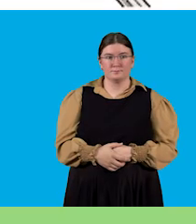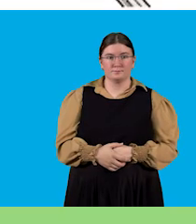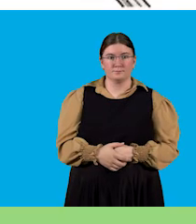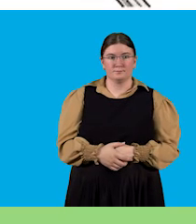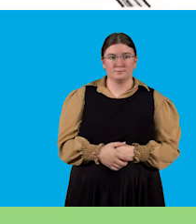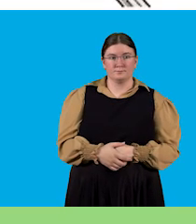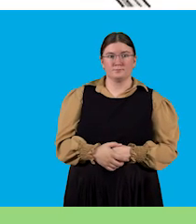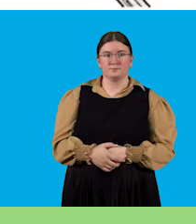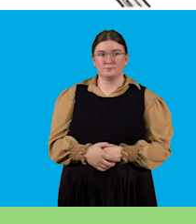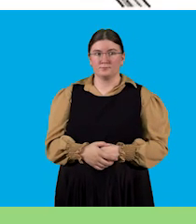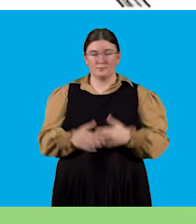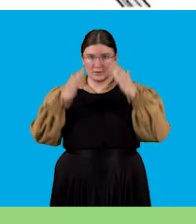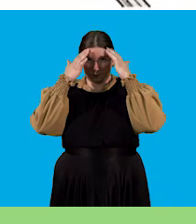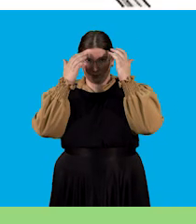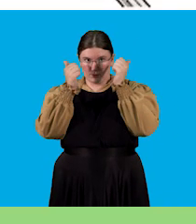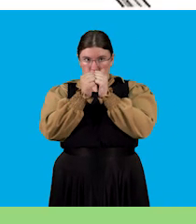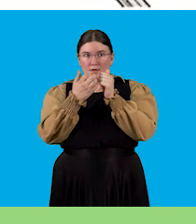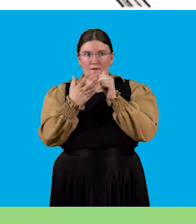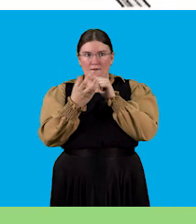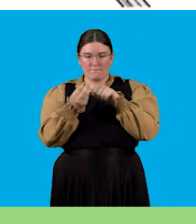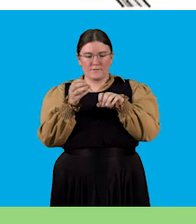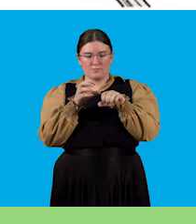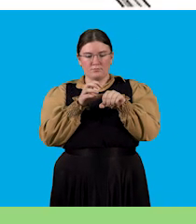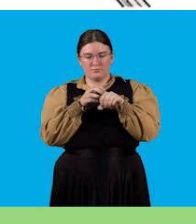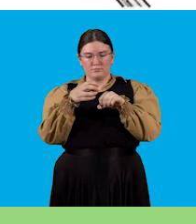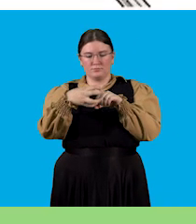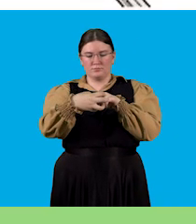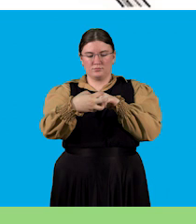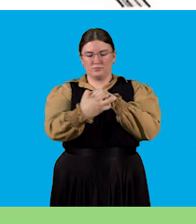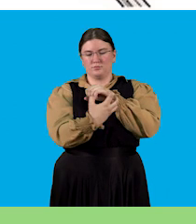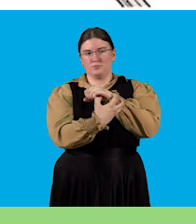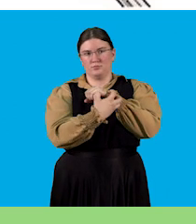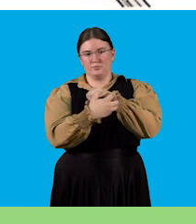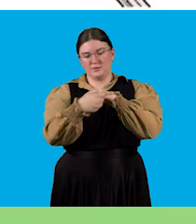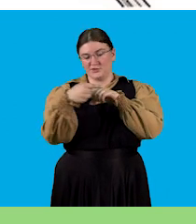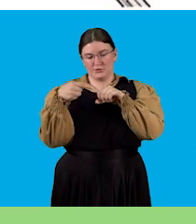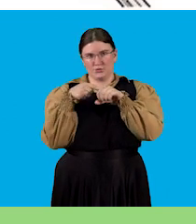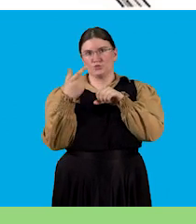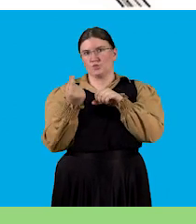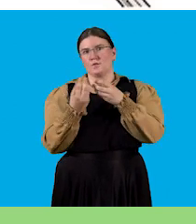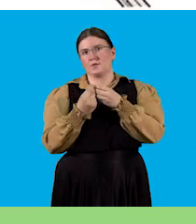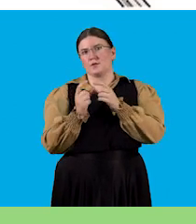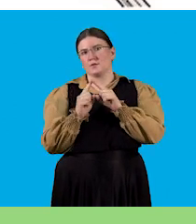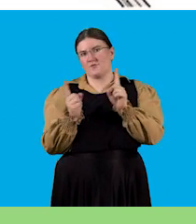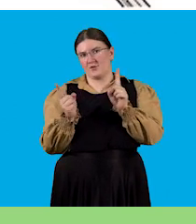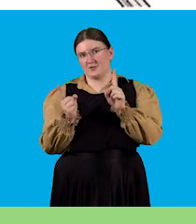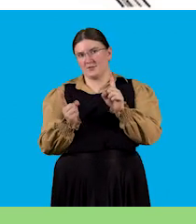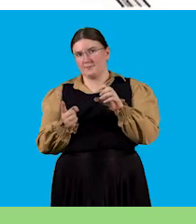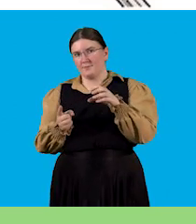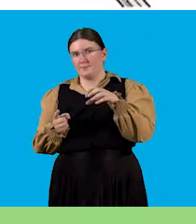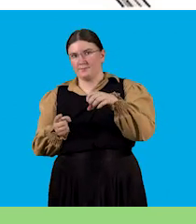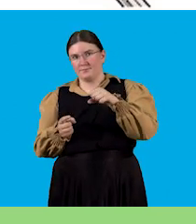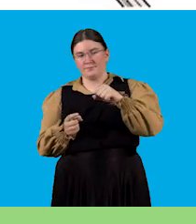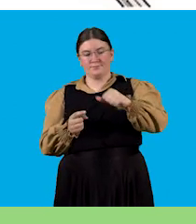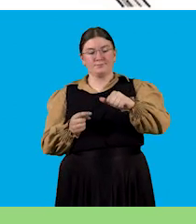It has different parts with different functions. Here we are going to look at the different parts. We have